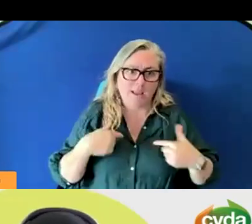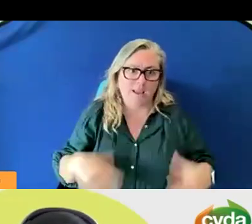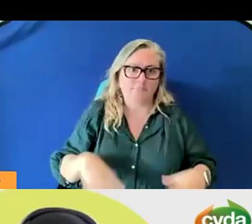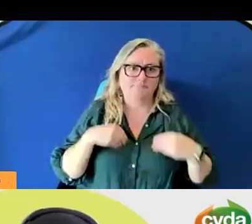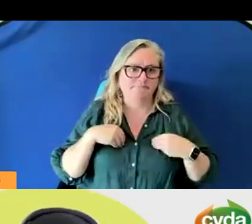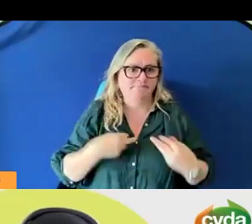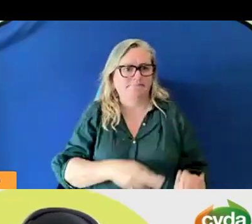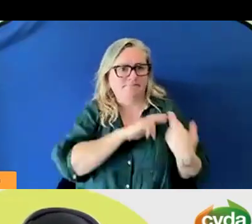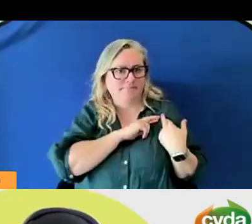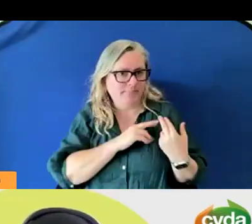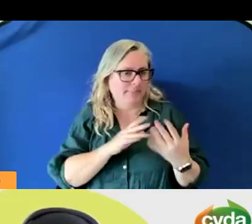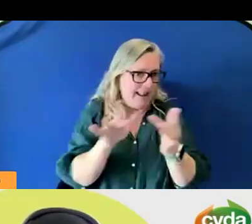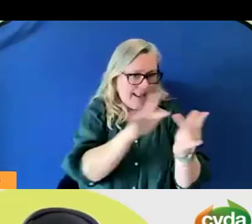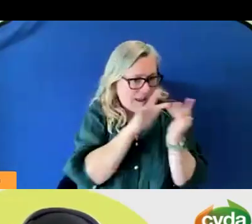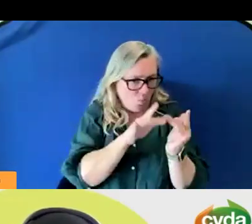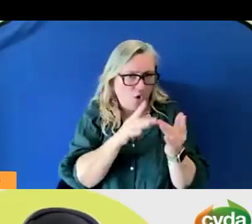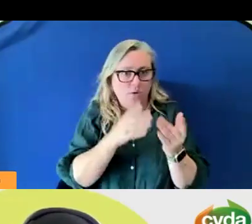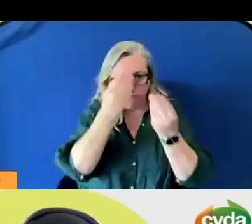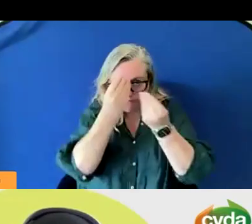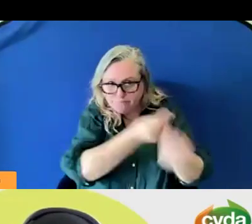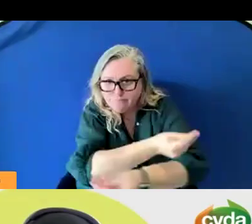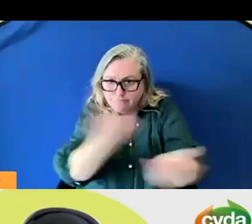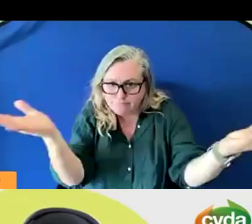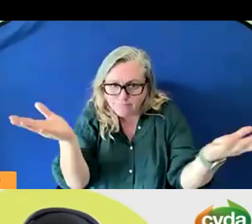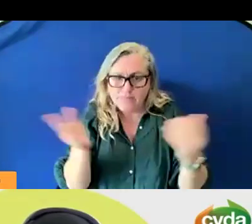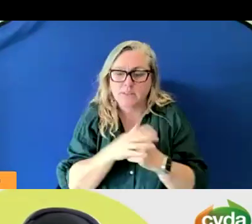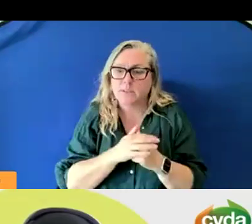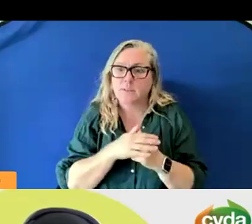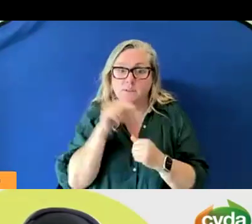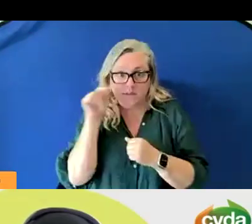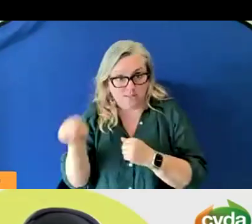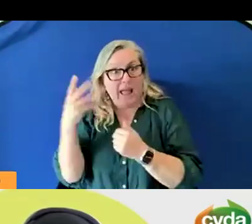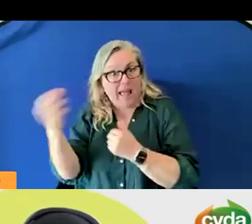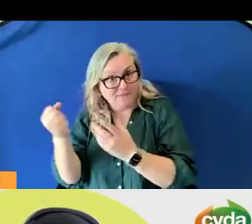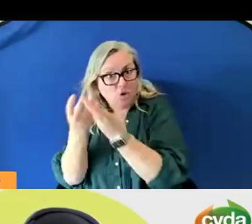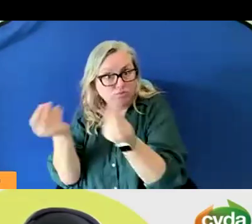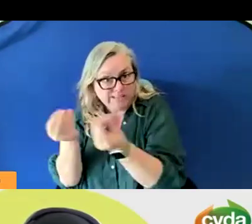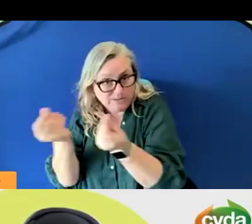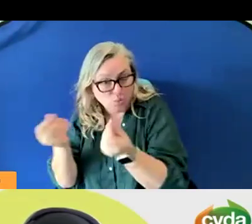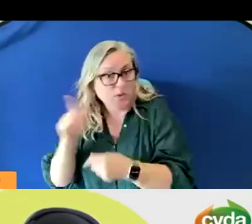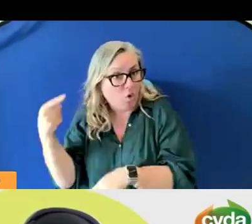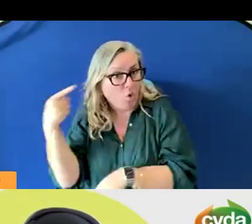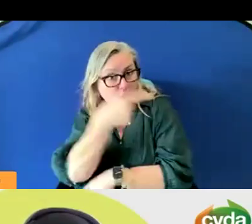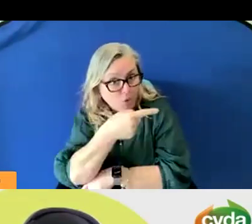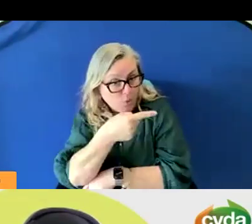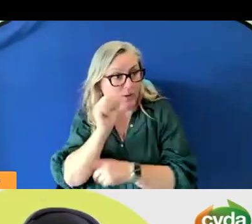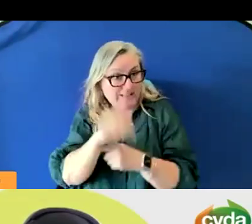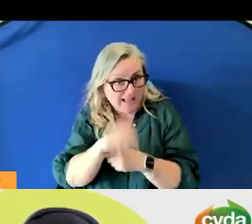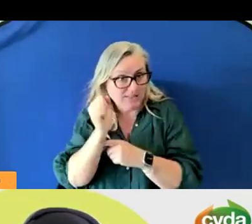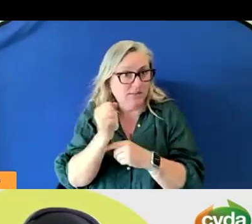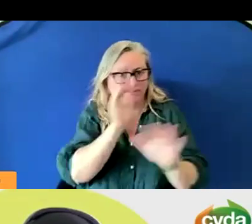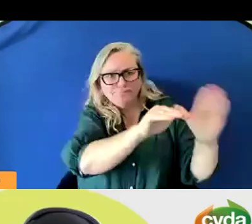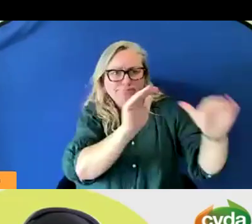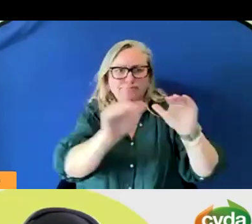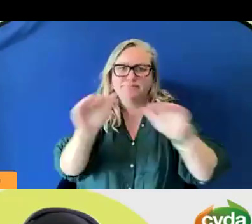our resources and our networks to say that this does exist, it's there for you, and help with that